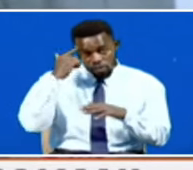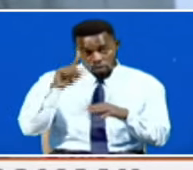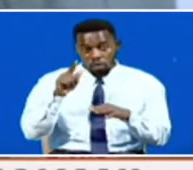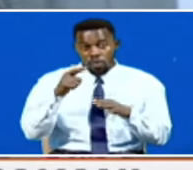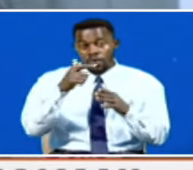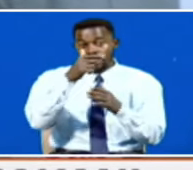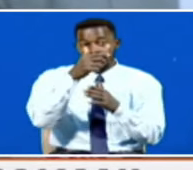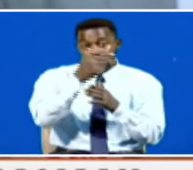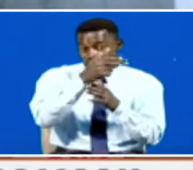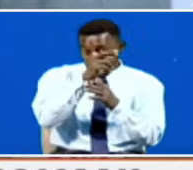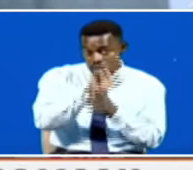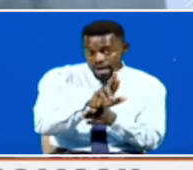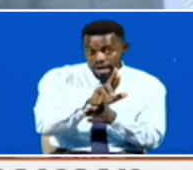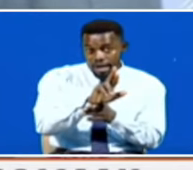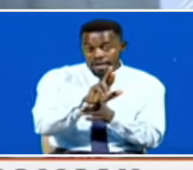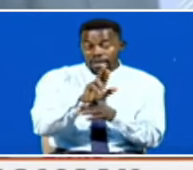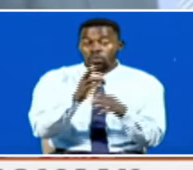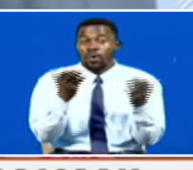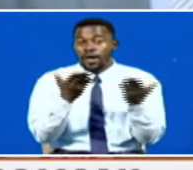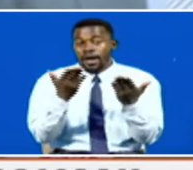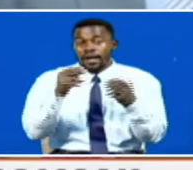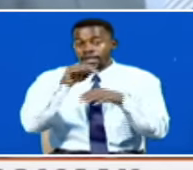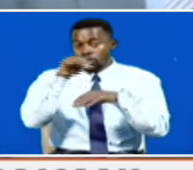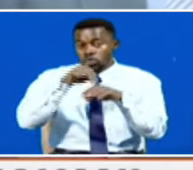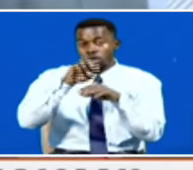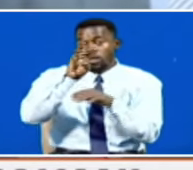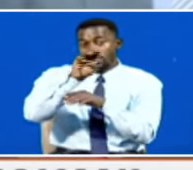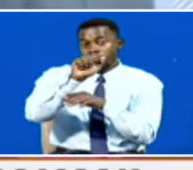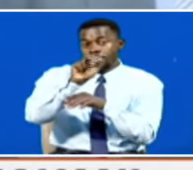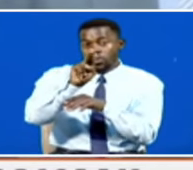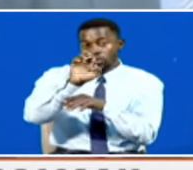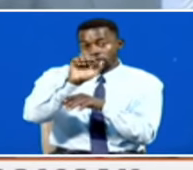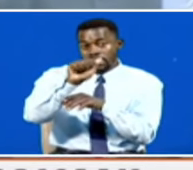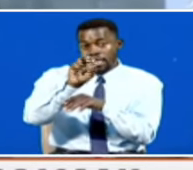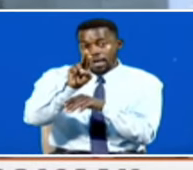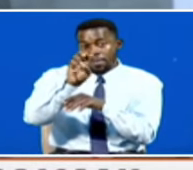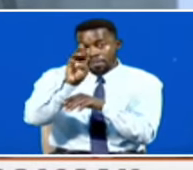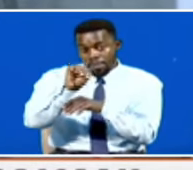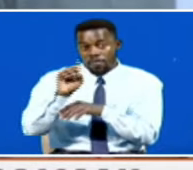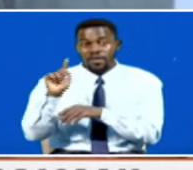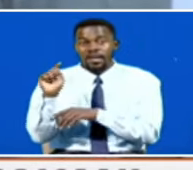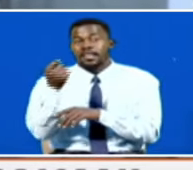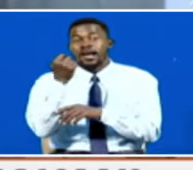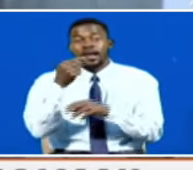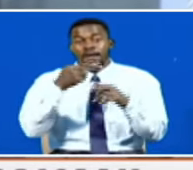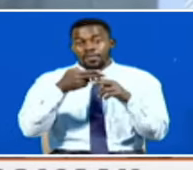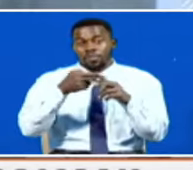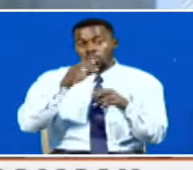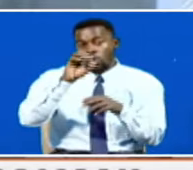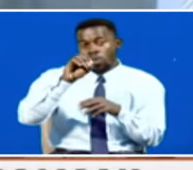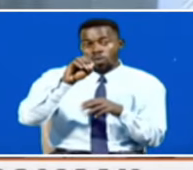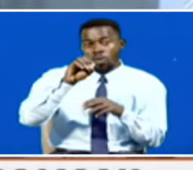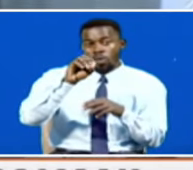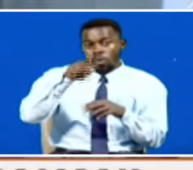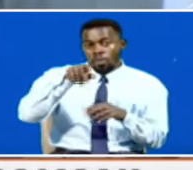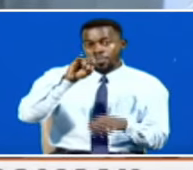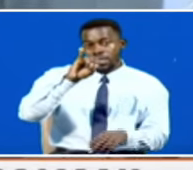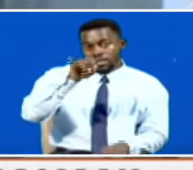at the National Museums of Kenya, one Mr. Stanvas Ongalo